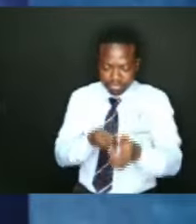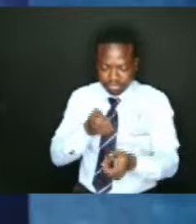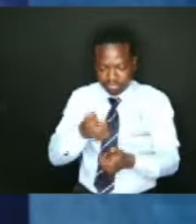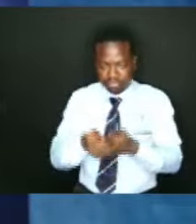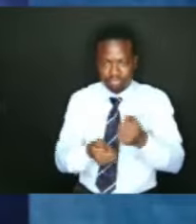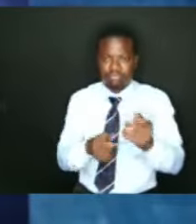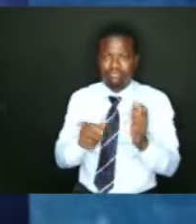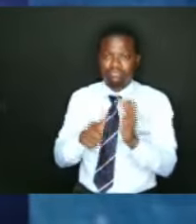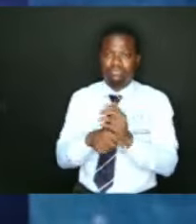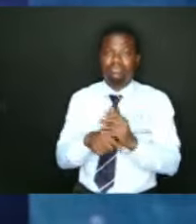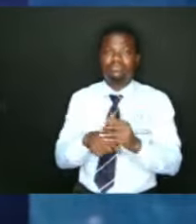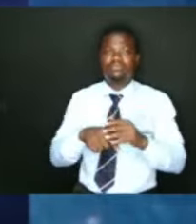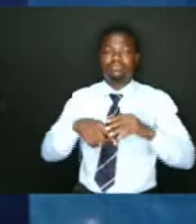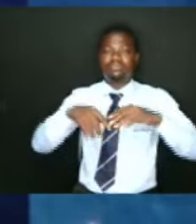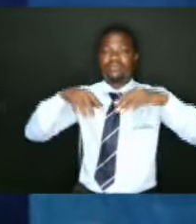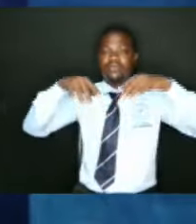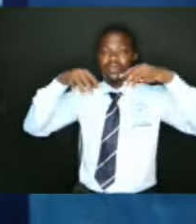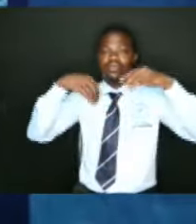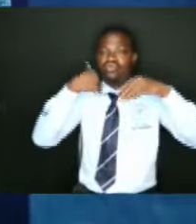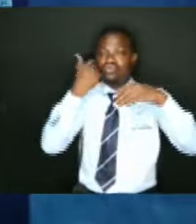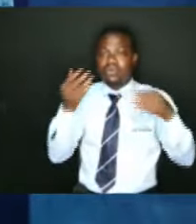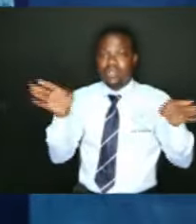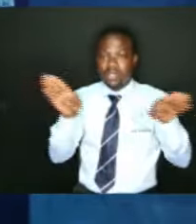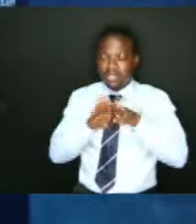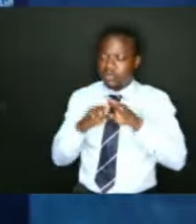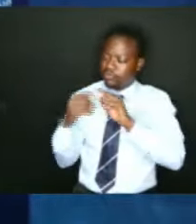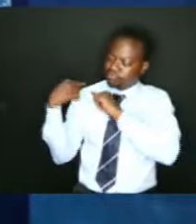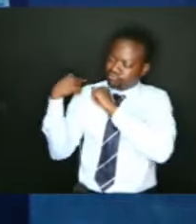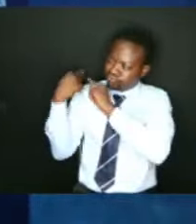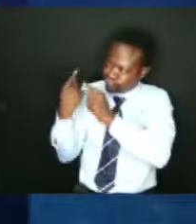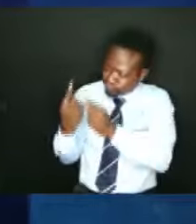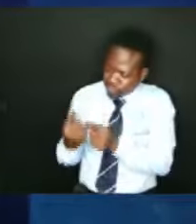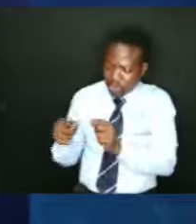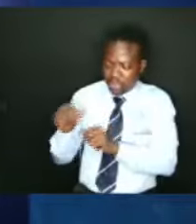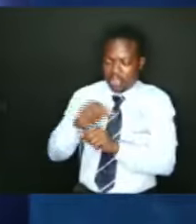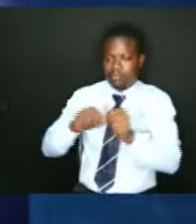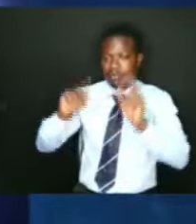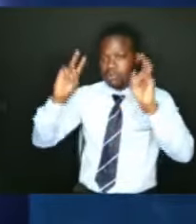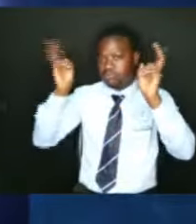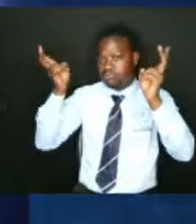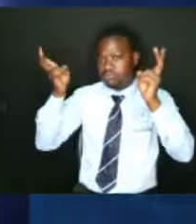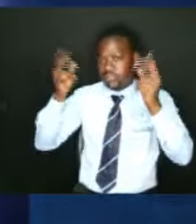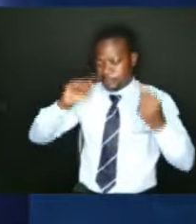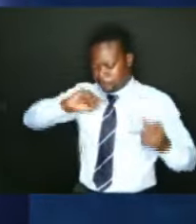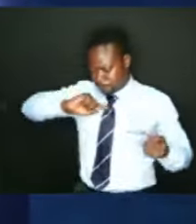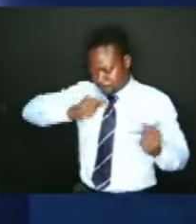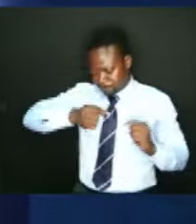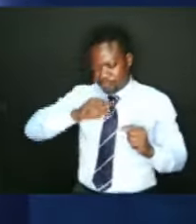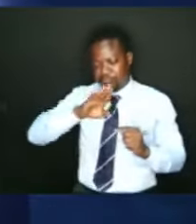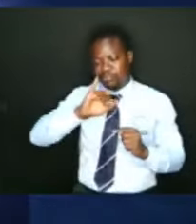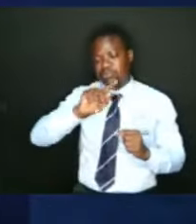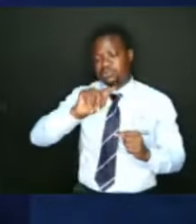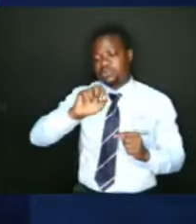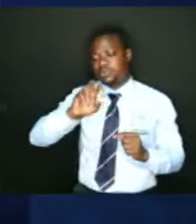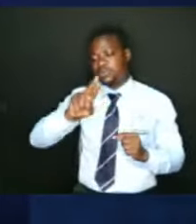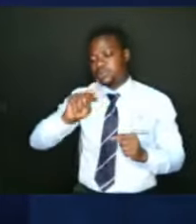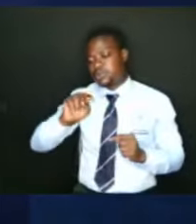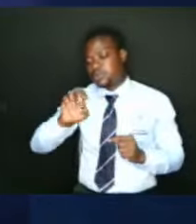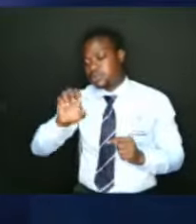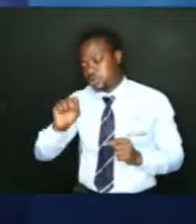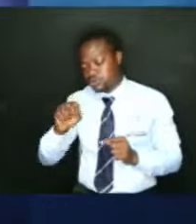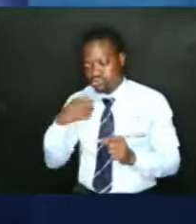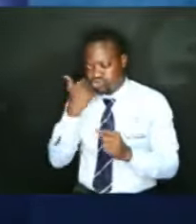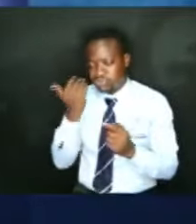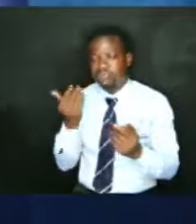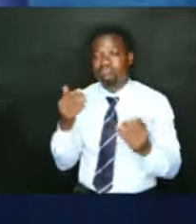being drawn on this awesome journey we have had when it comes to the subject matter of bitterness. And our Father has been